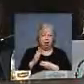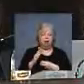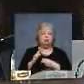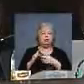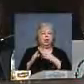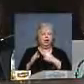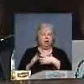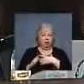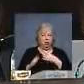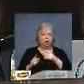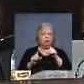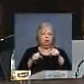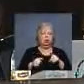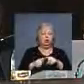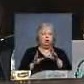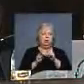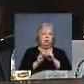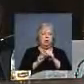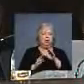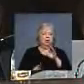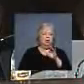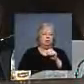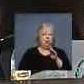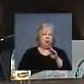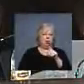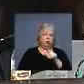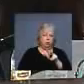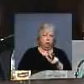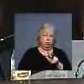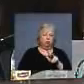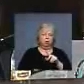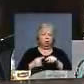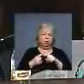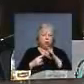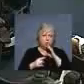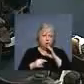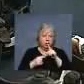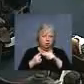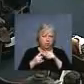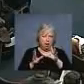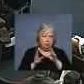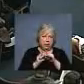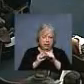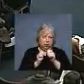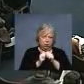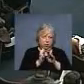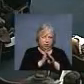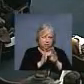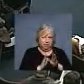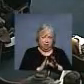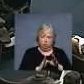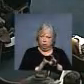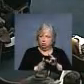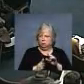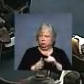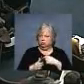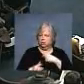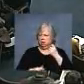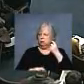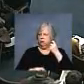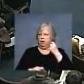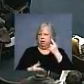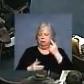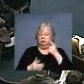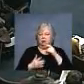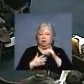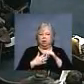23rd of February where you all will be talking about meeting with the developer, as I've been told